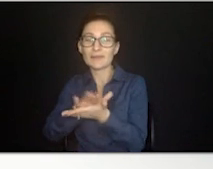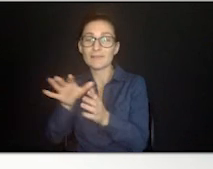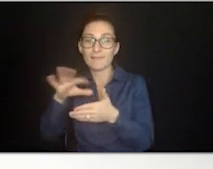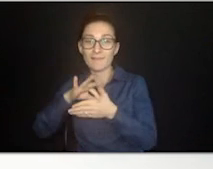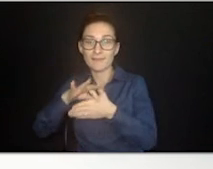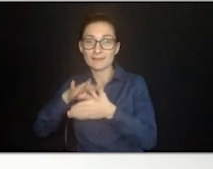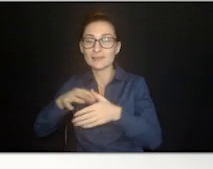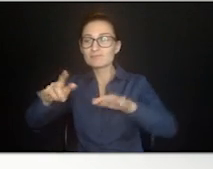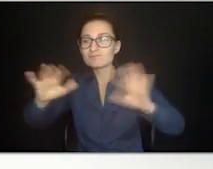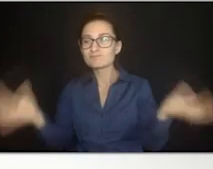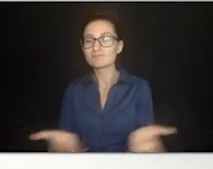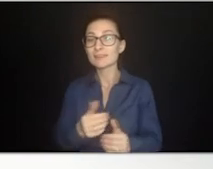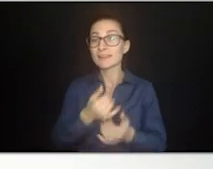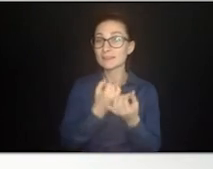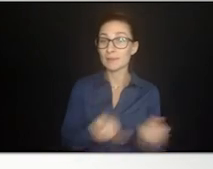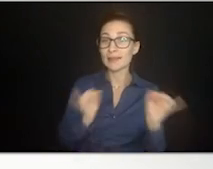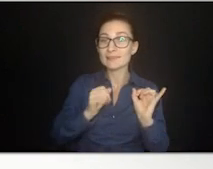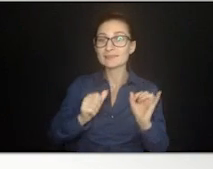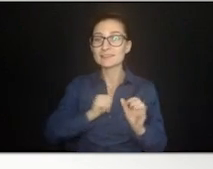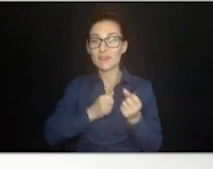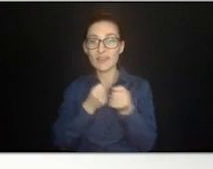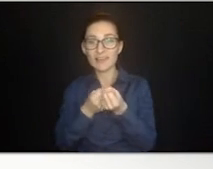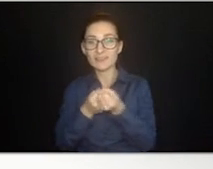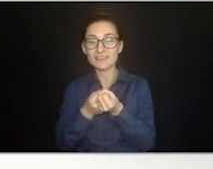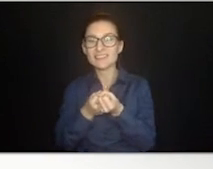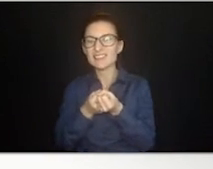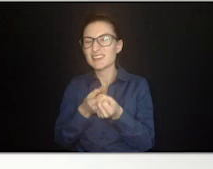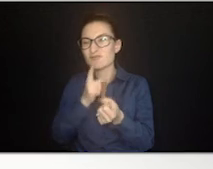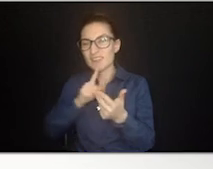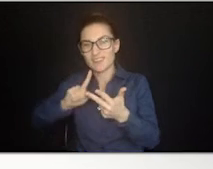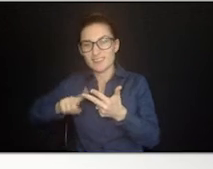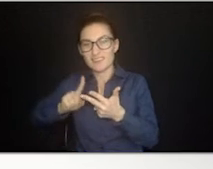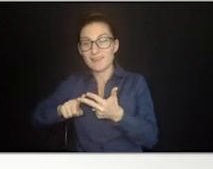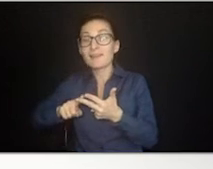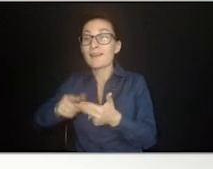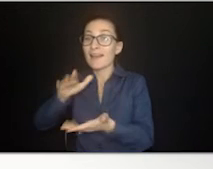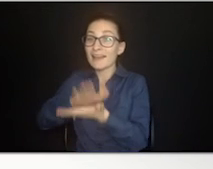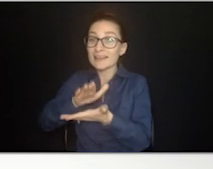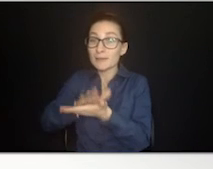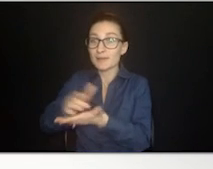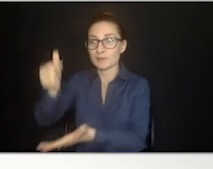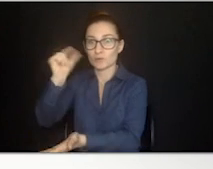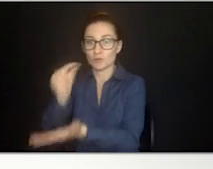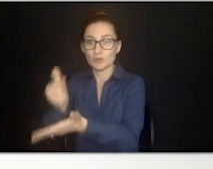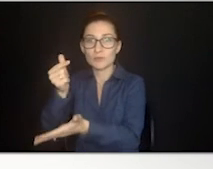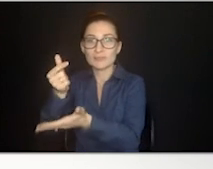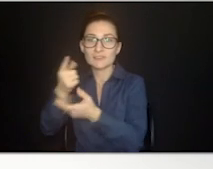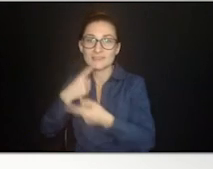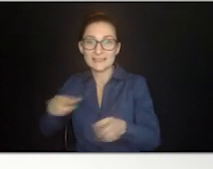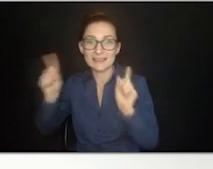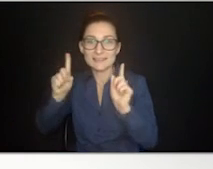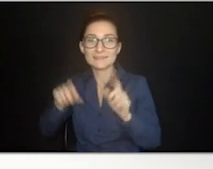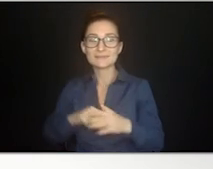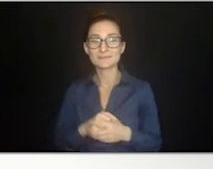independence, self-advocacy, and ultimately academic and post-secondary success.